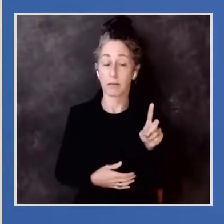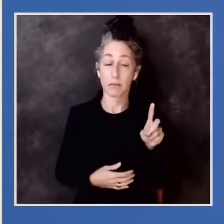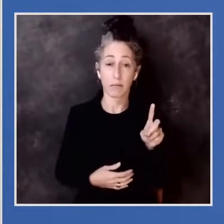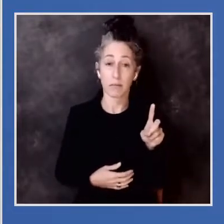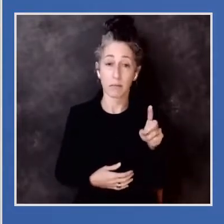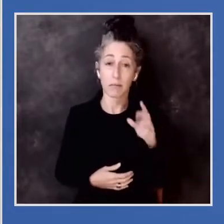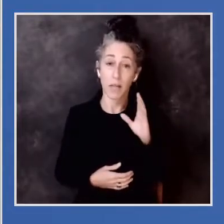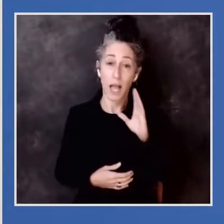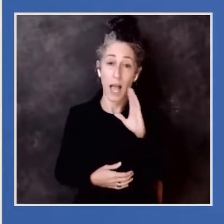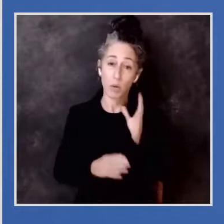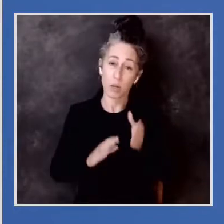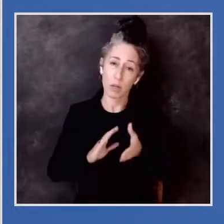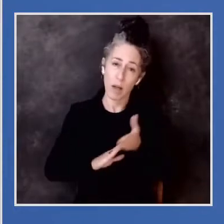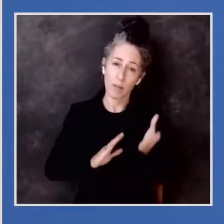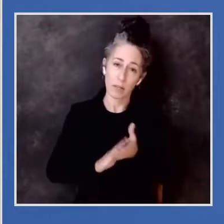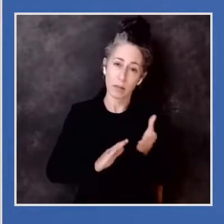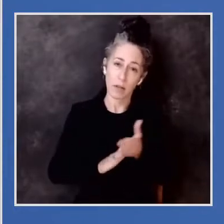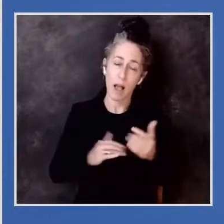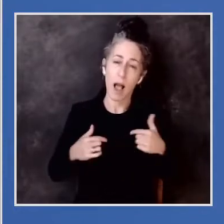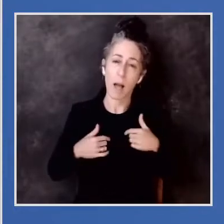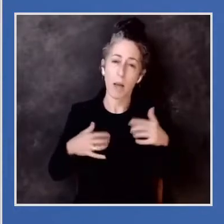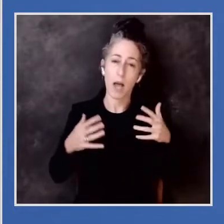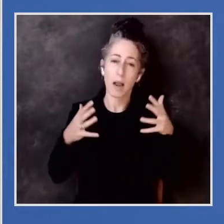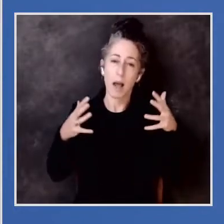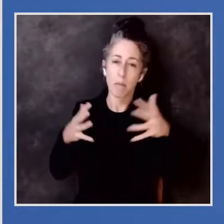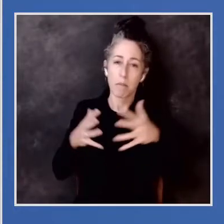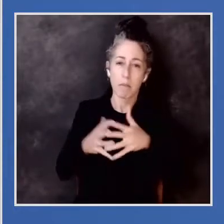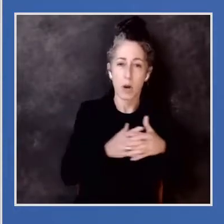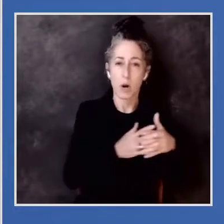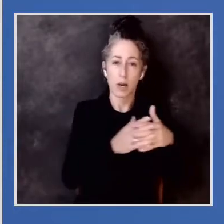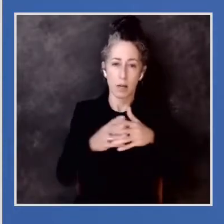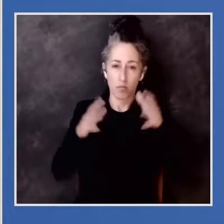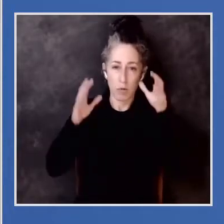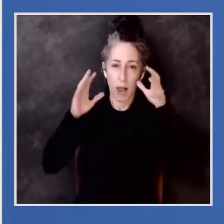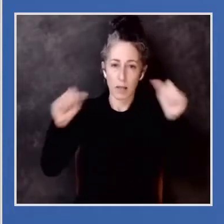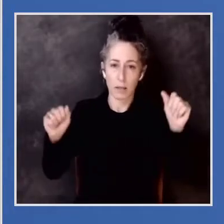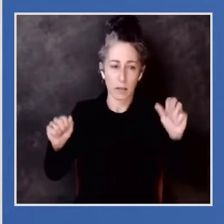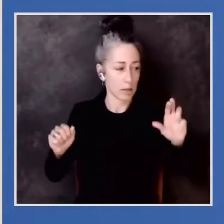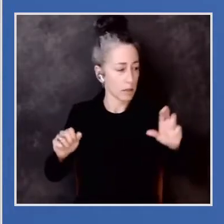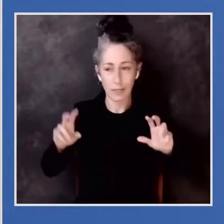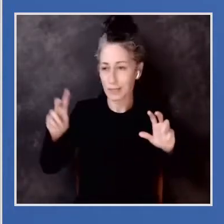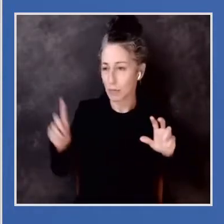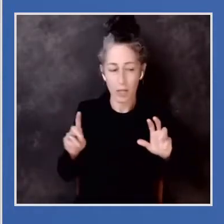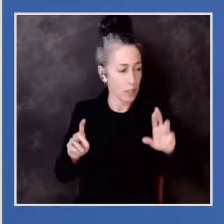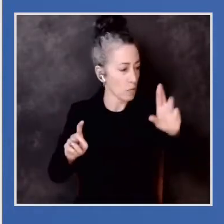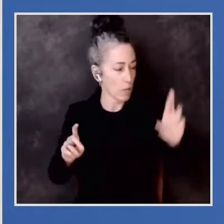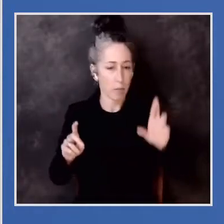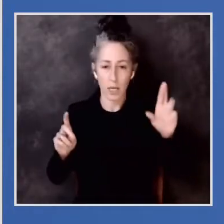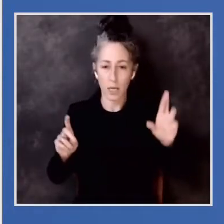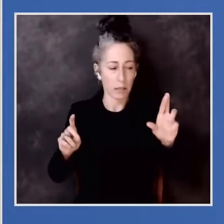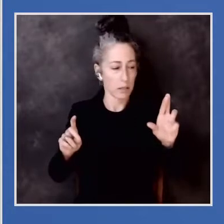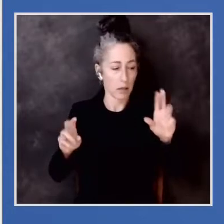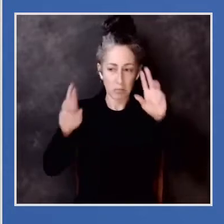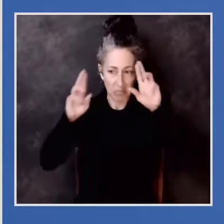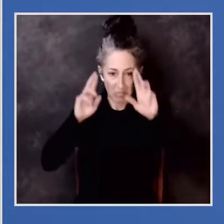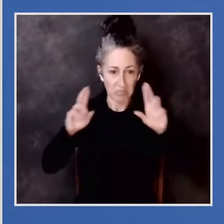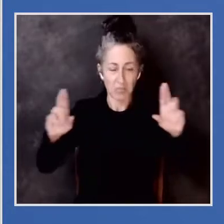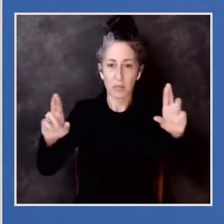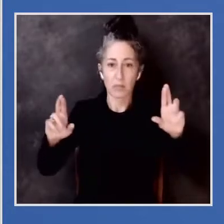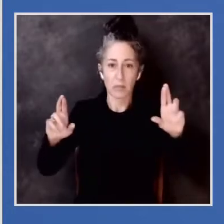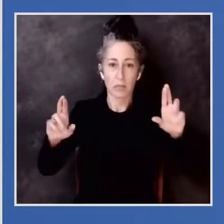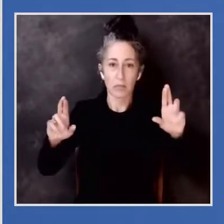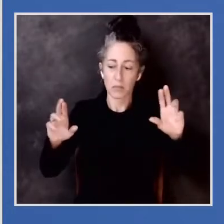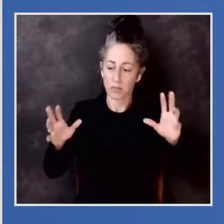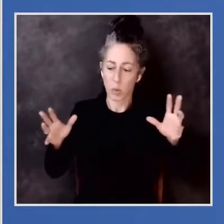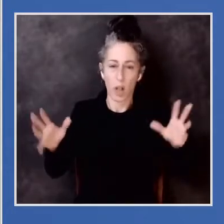govern as an American president. I'll work with Democrats and Republicans. I'll work as hard for those who